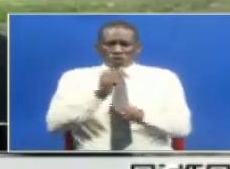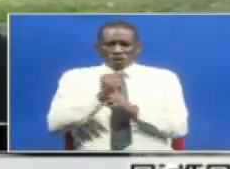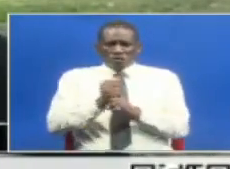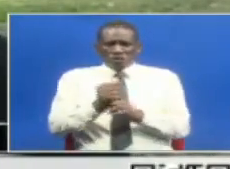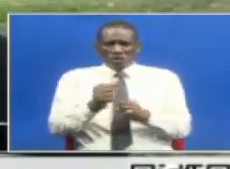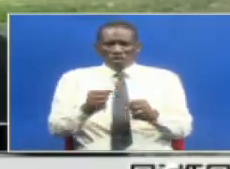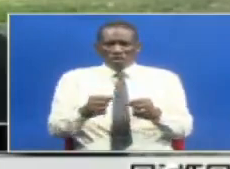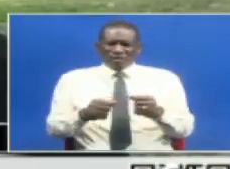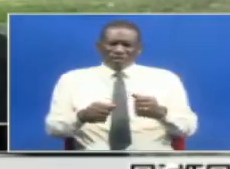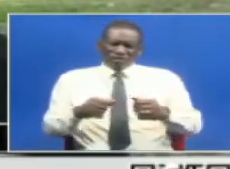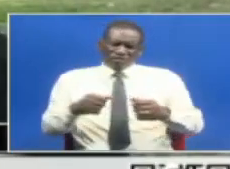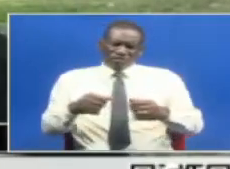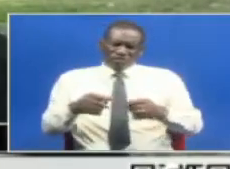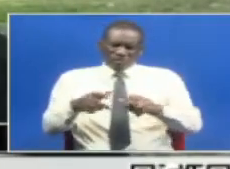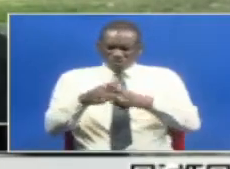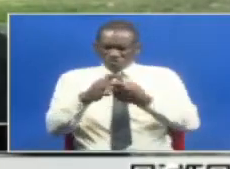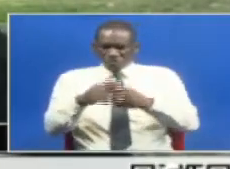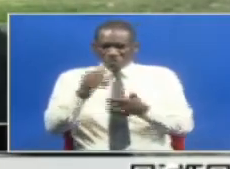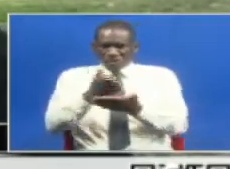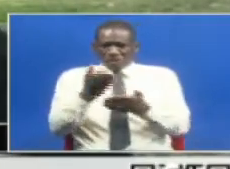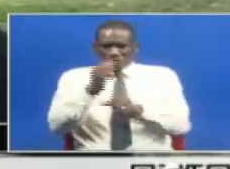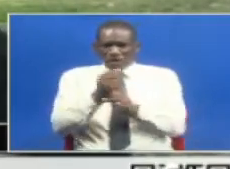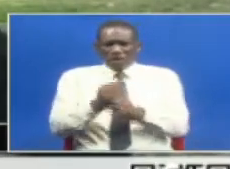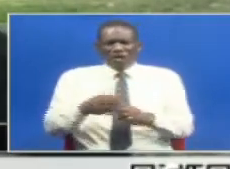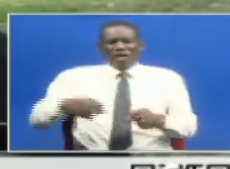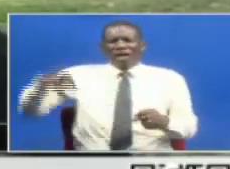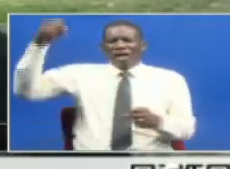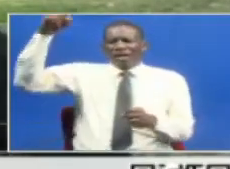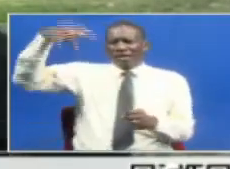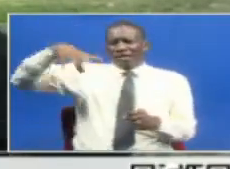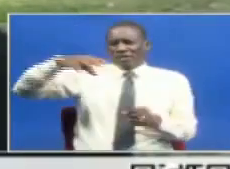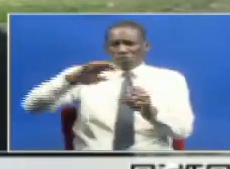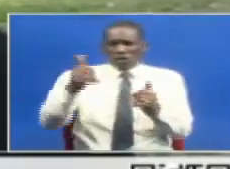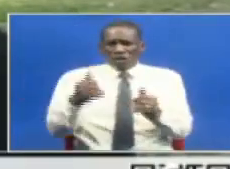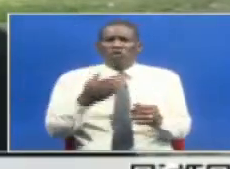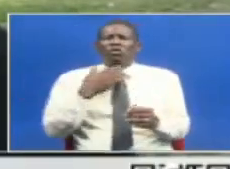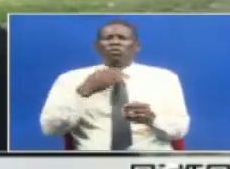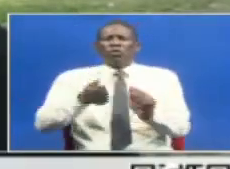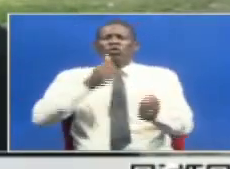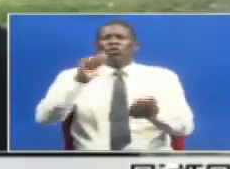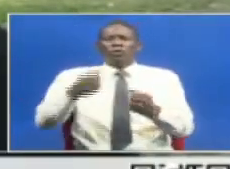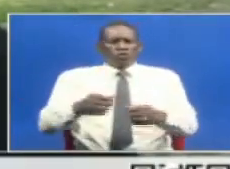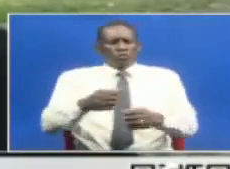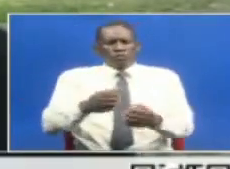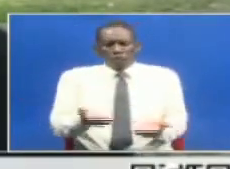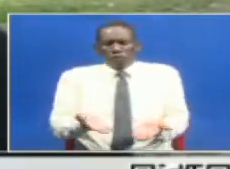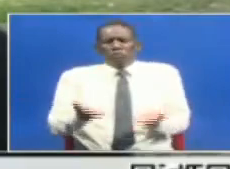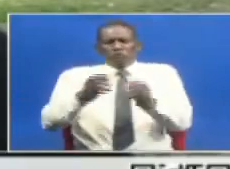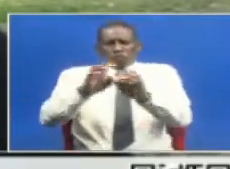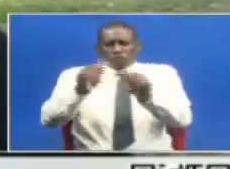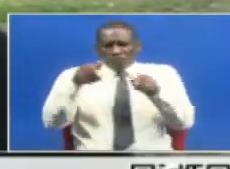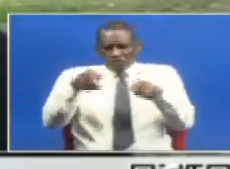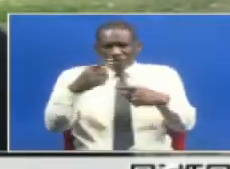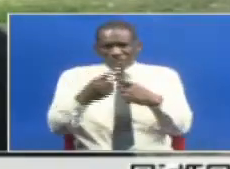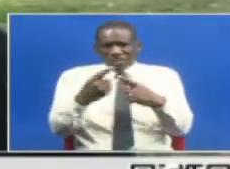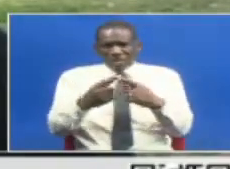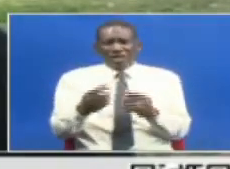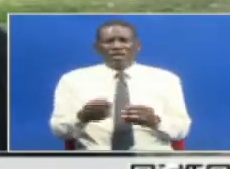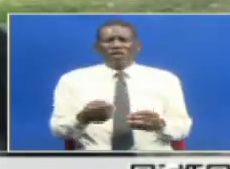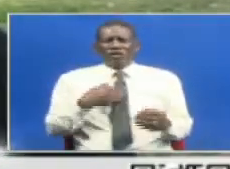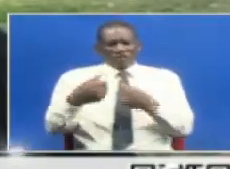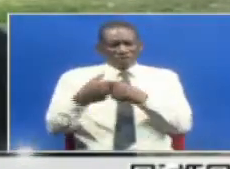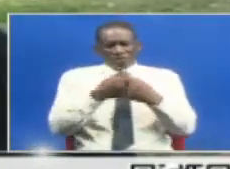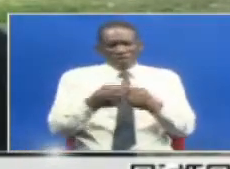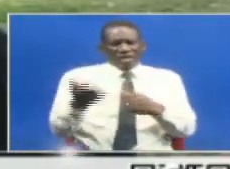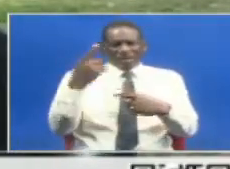infrastructure work. We are touching on the electricals. We want to make the tournament better this year. We had some glitches last year which we need to address so